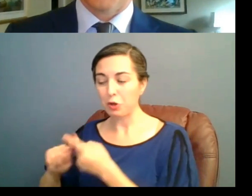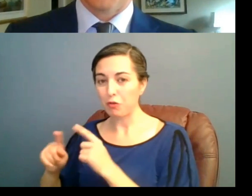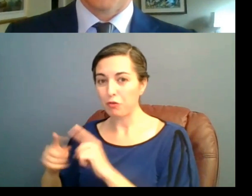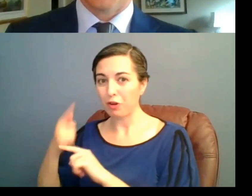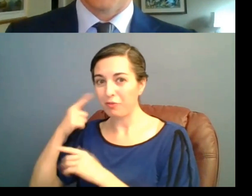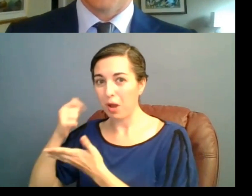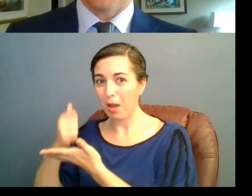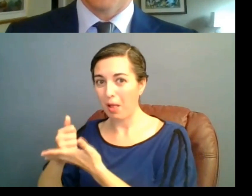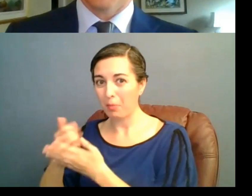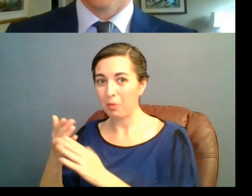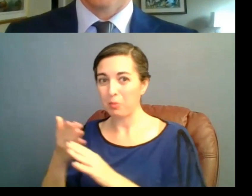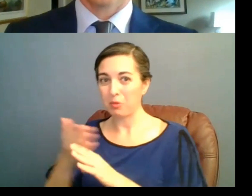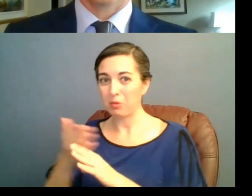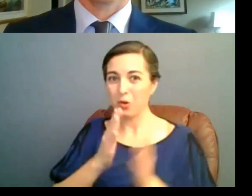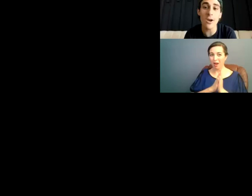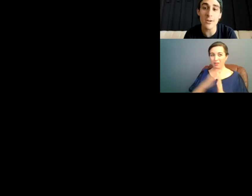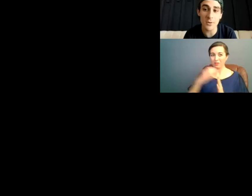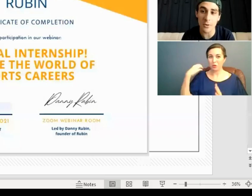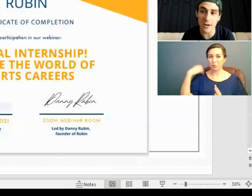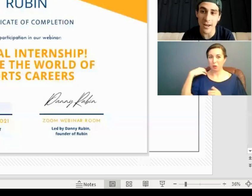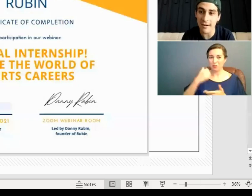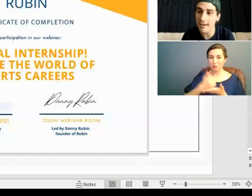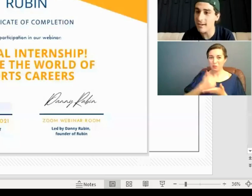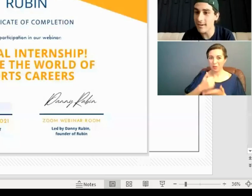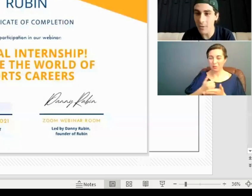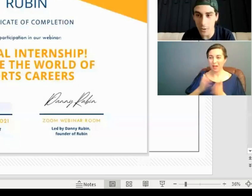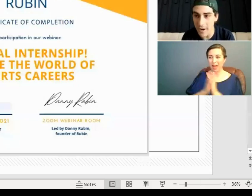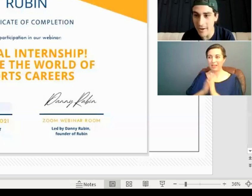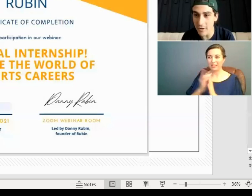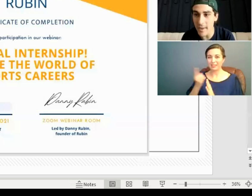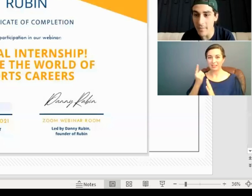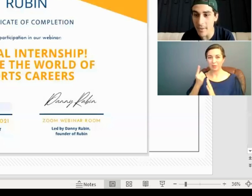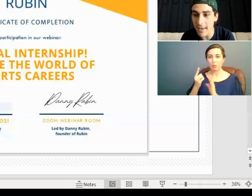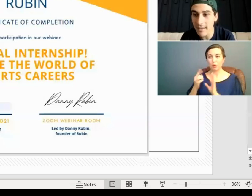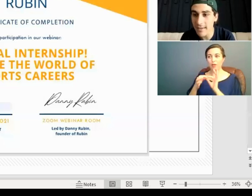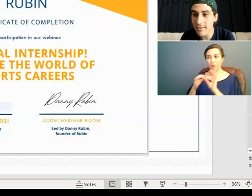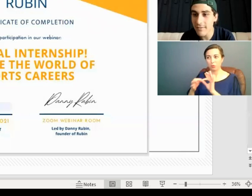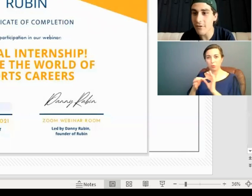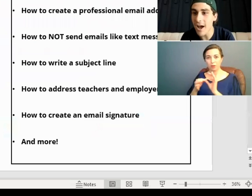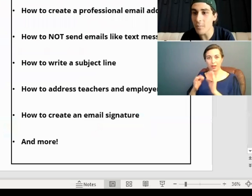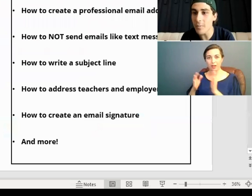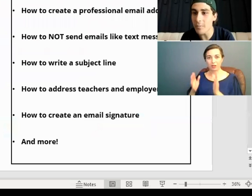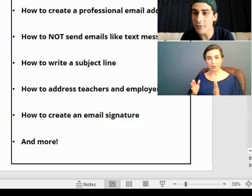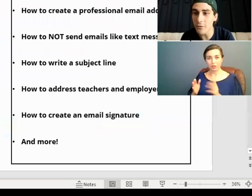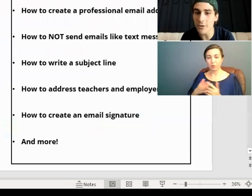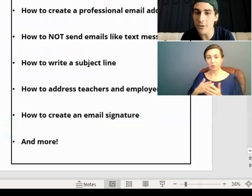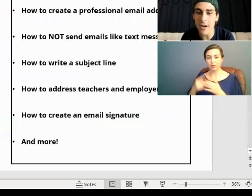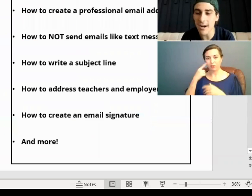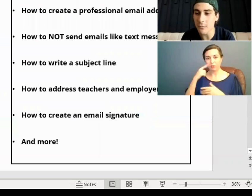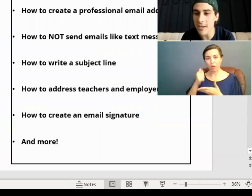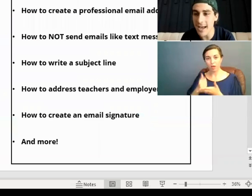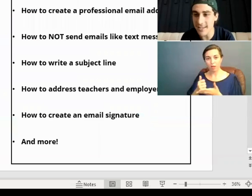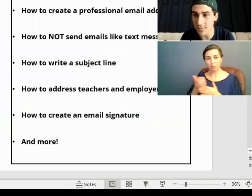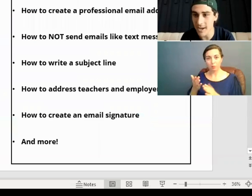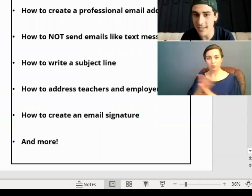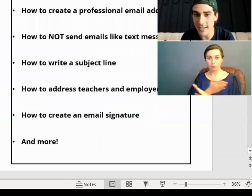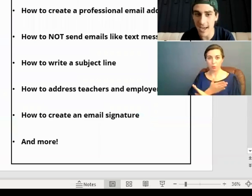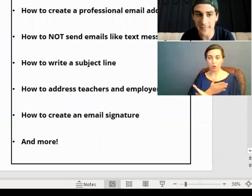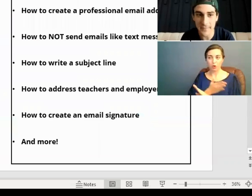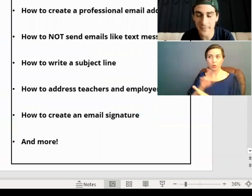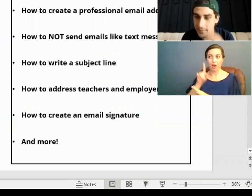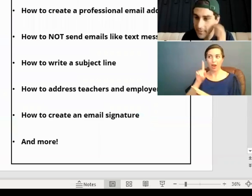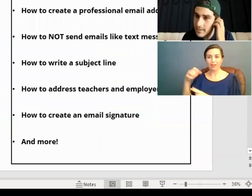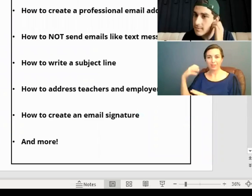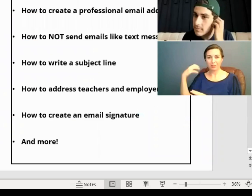ask your boss for help. So like ask someone who's also a coordinator or whatever it may be for help before you kind of re-ask the boss